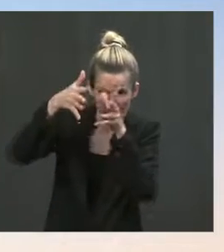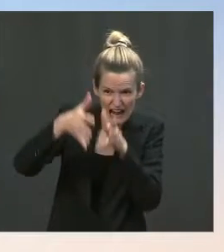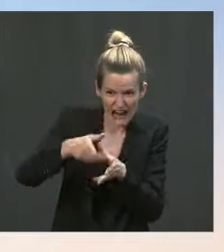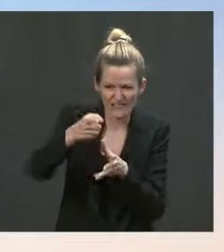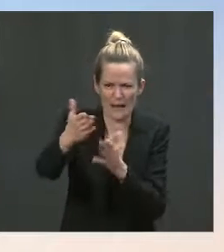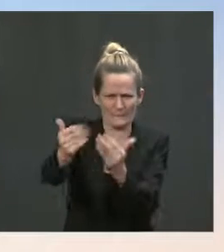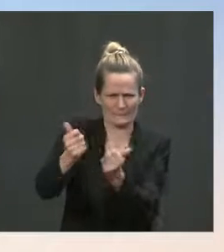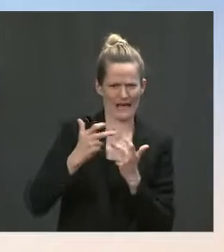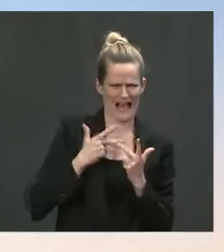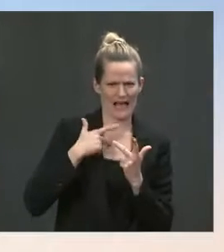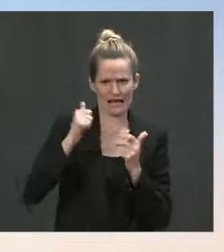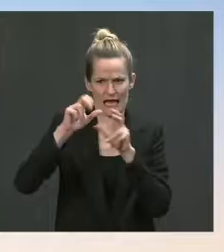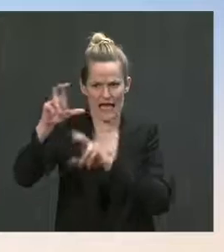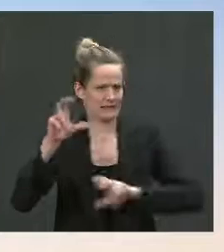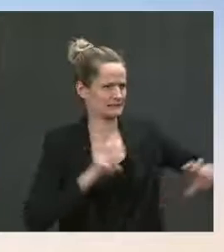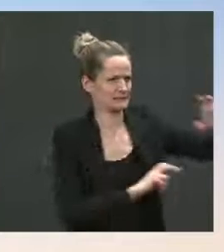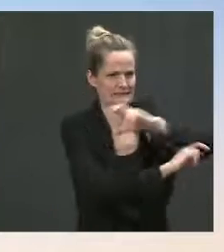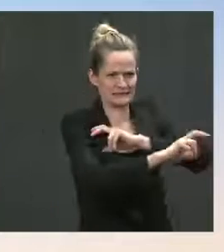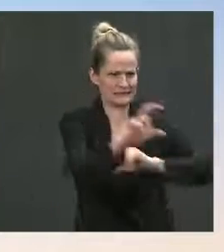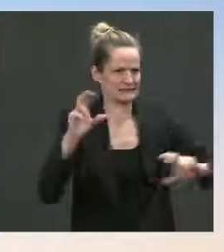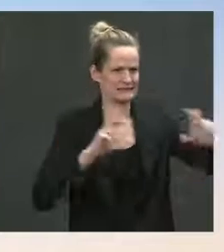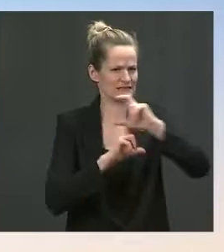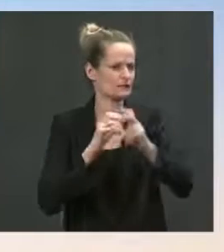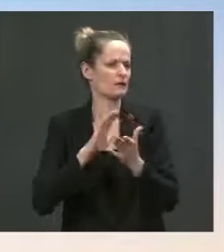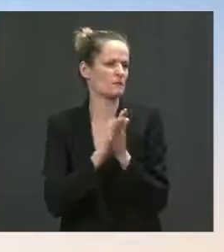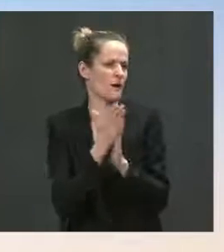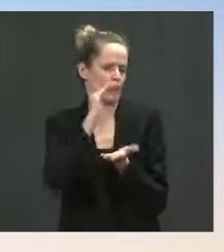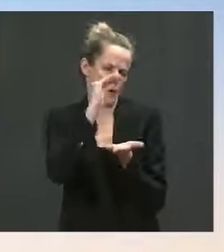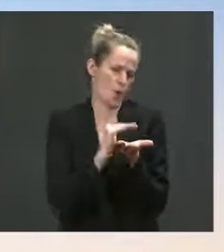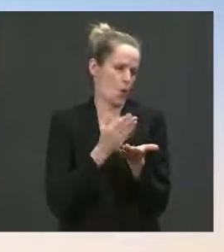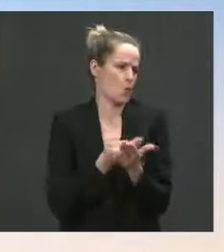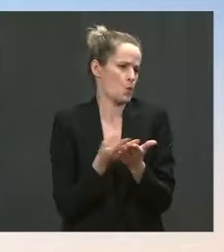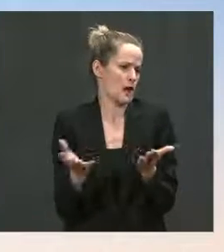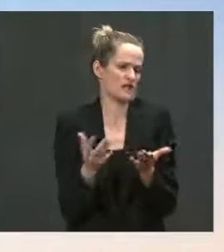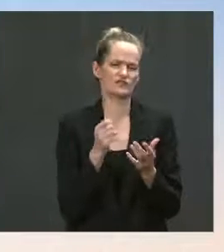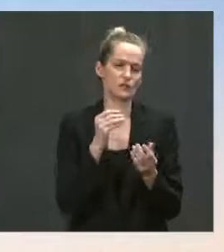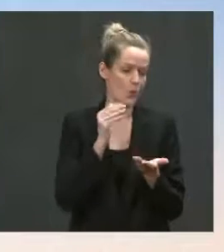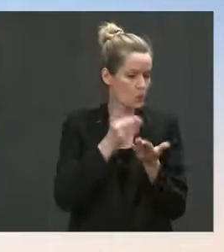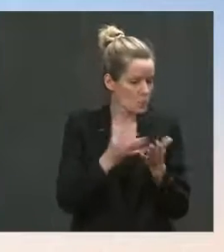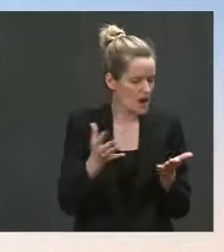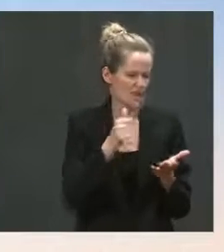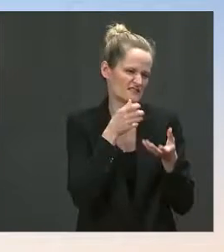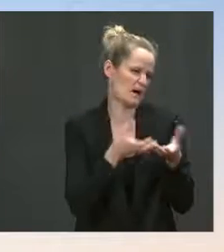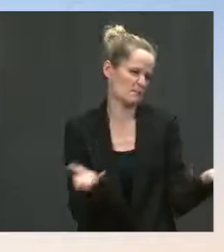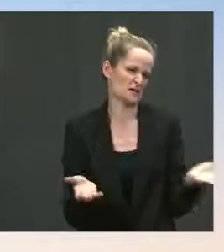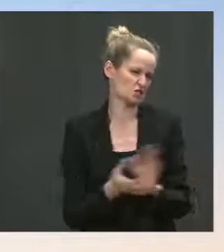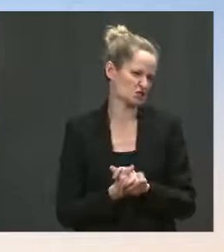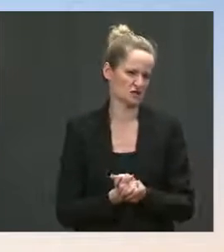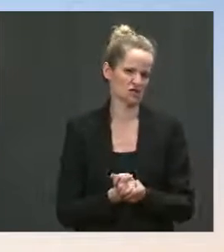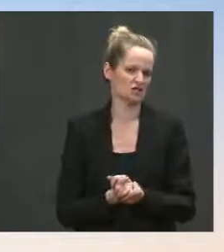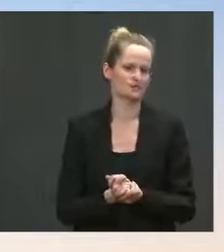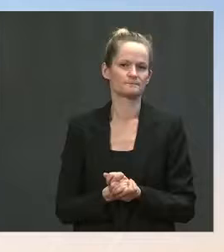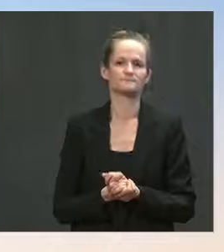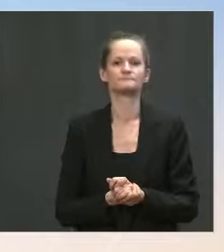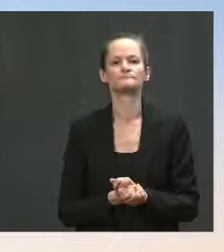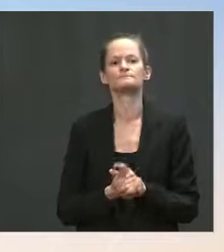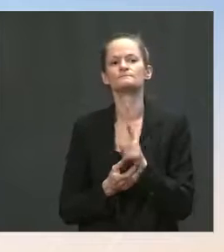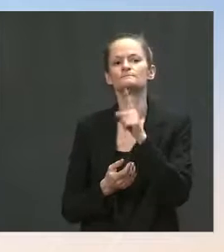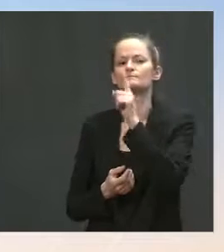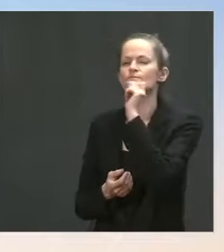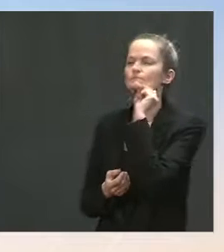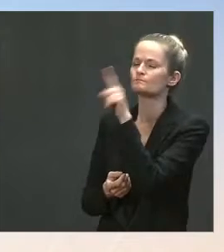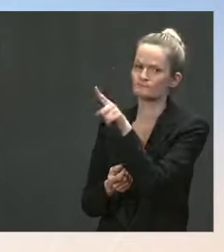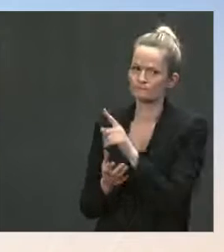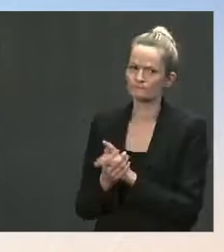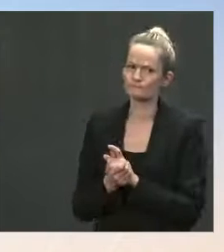doses. Go ahead in the back. Go ahead, Psaki. Thank you, Jen. I have a question on Iran and then a question